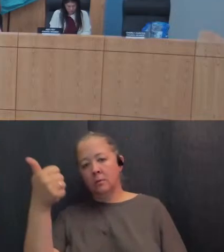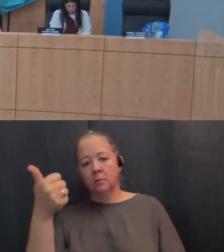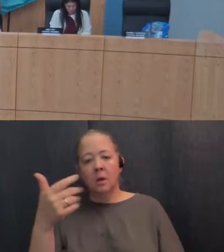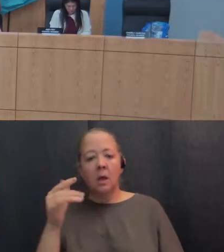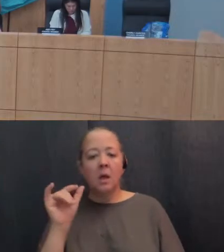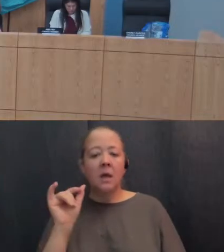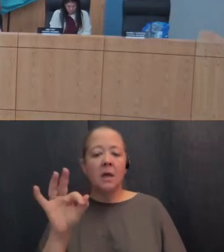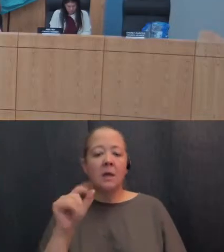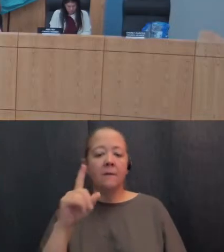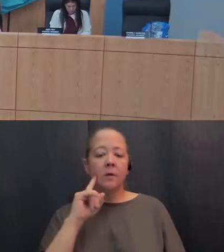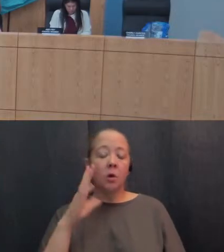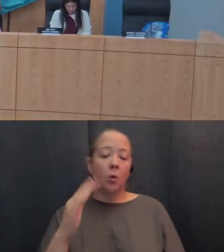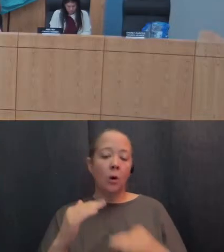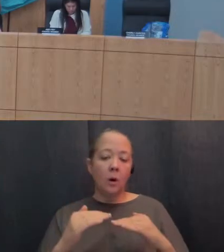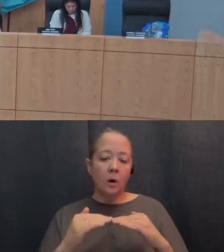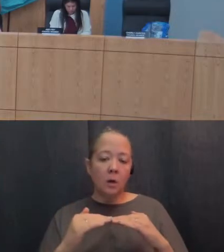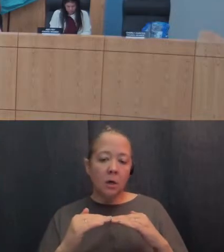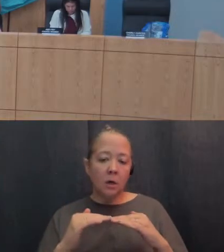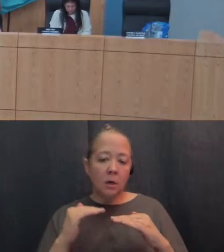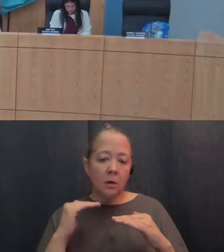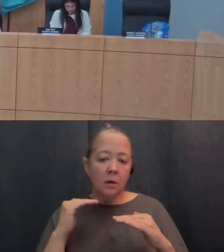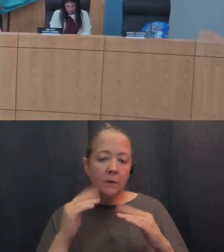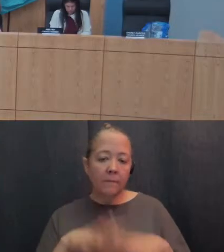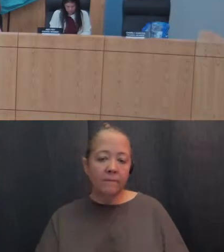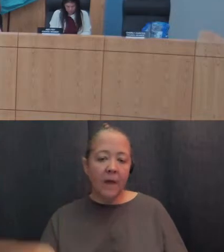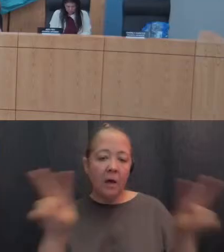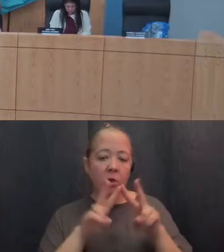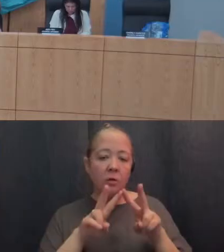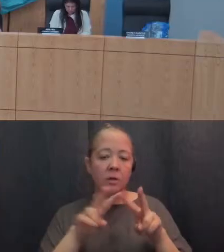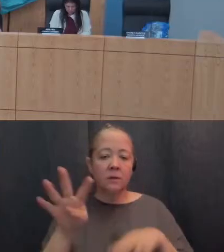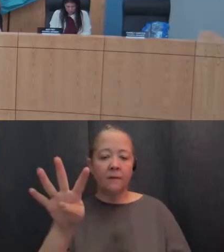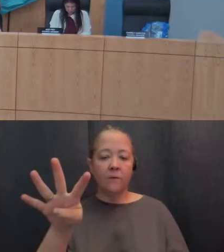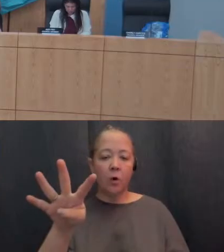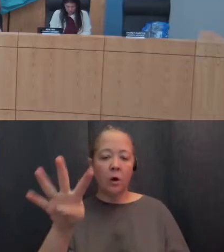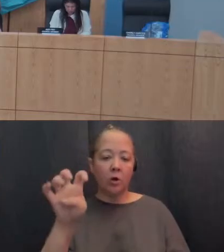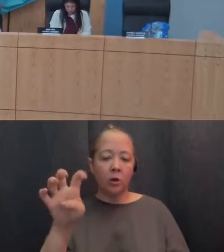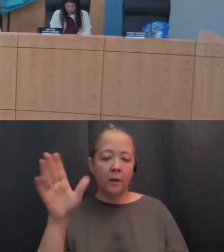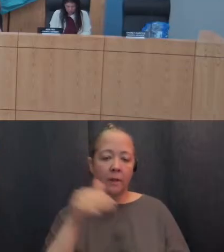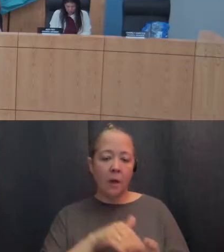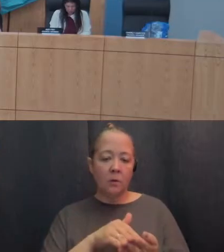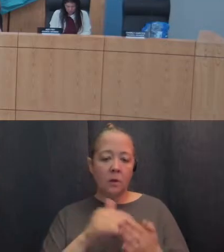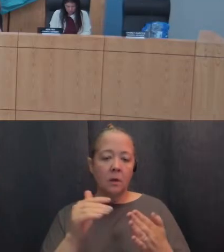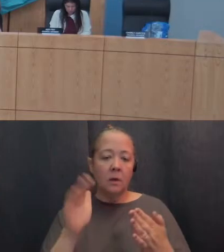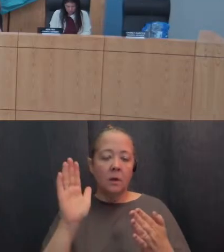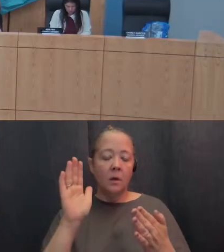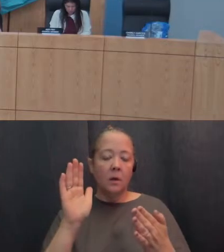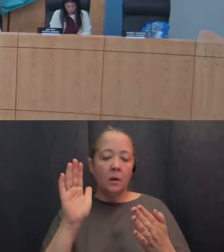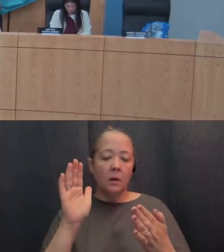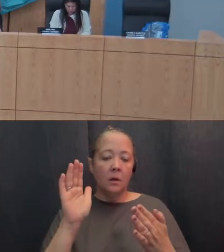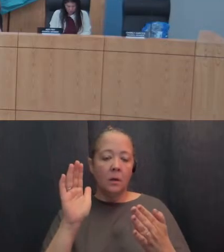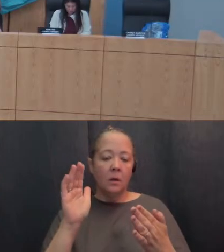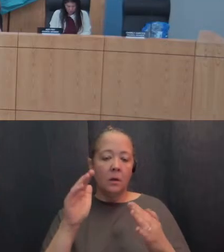property tax bill is over $8,000. $8,000, yes. If your assessment is $400,000,